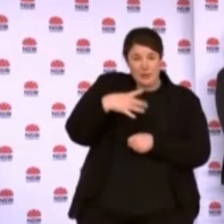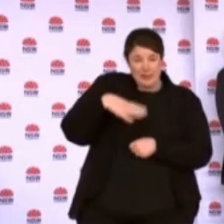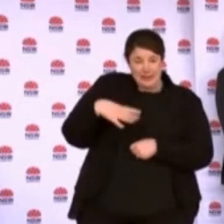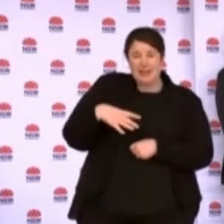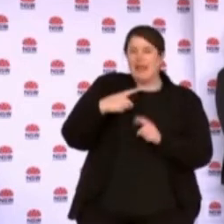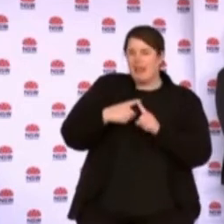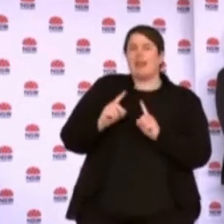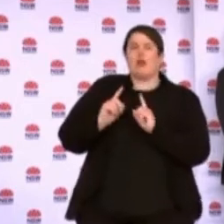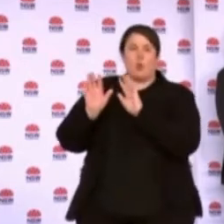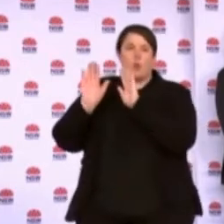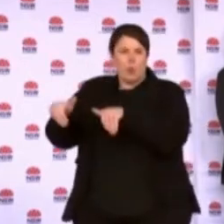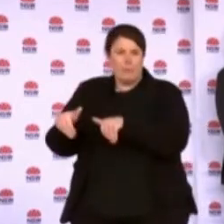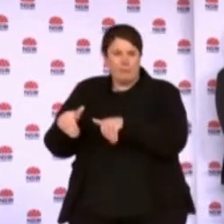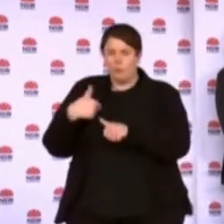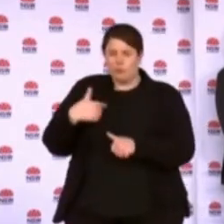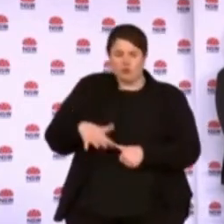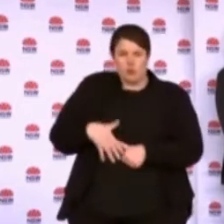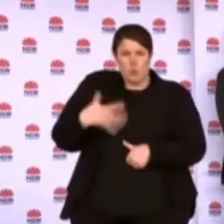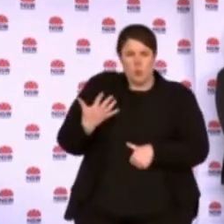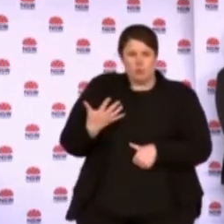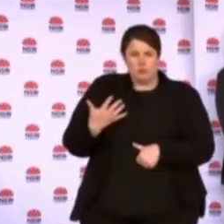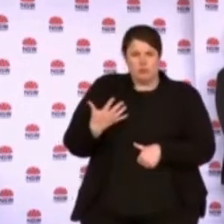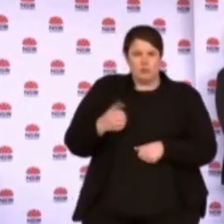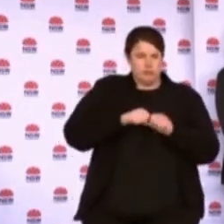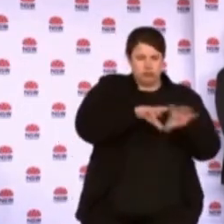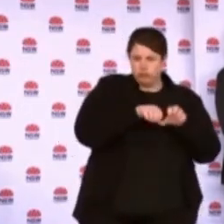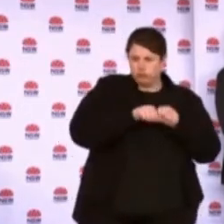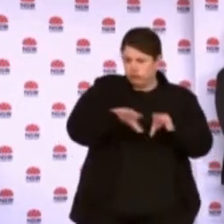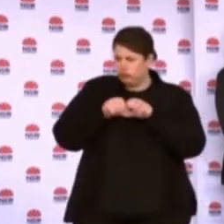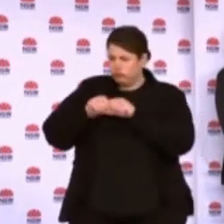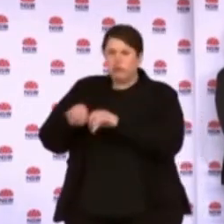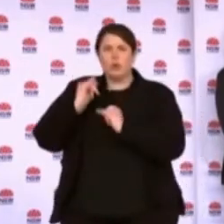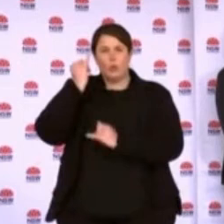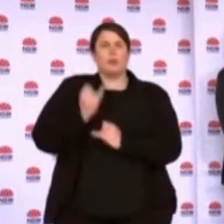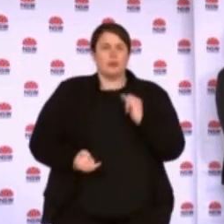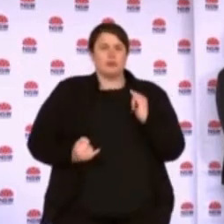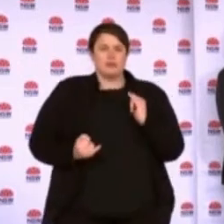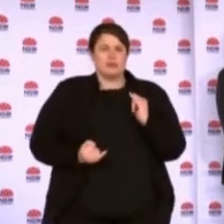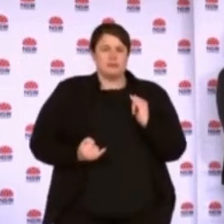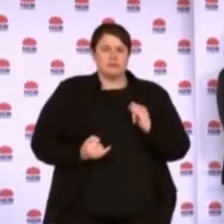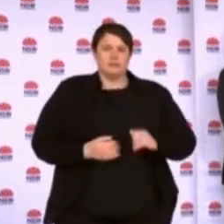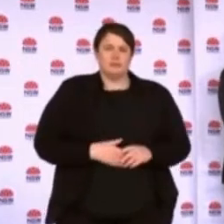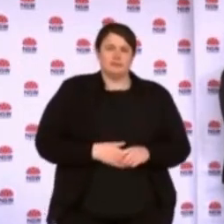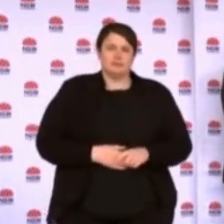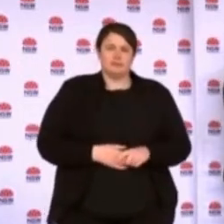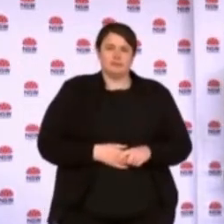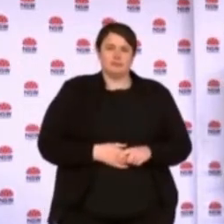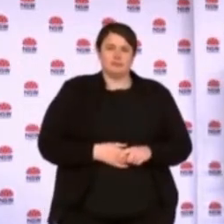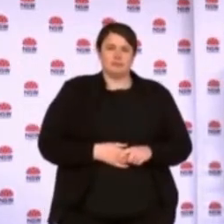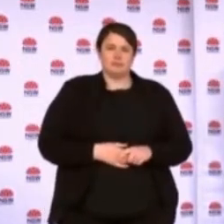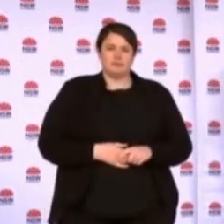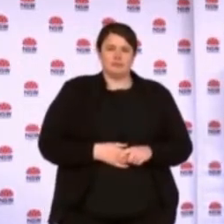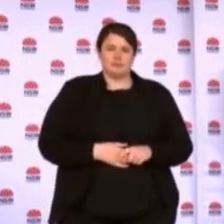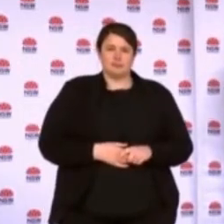require and go home. We don't want to see any other opportunities for COVID to spread in healthcare settings.